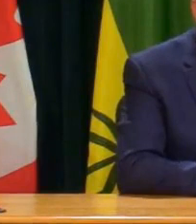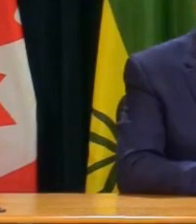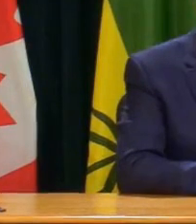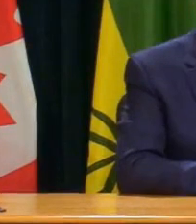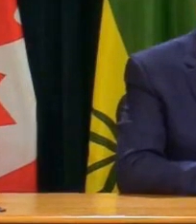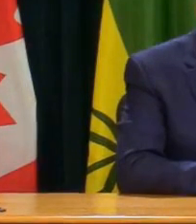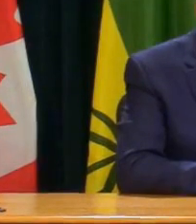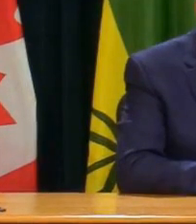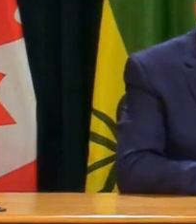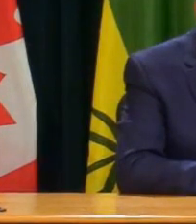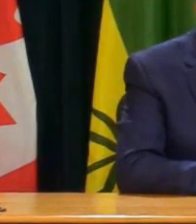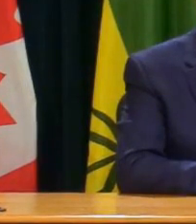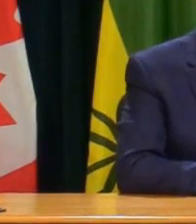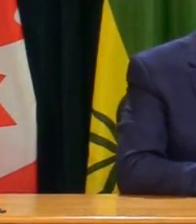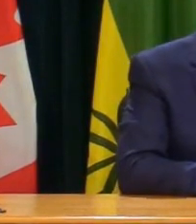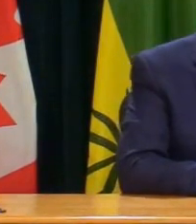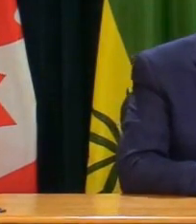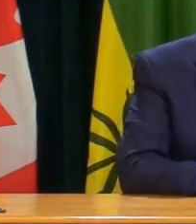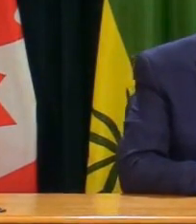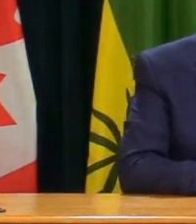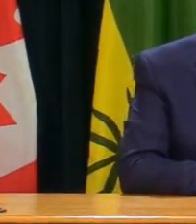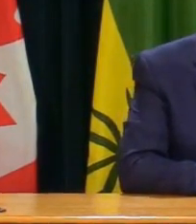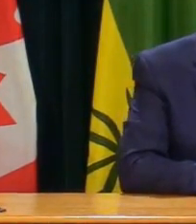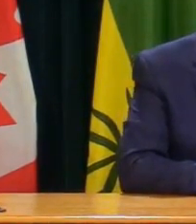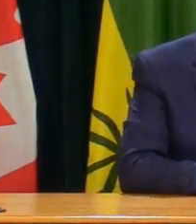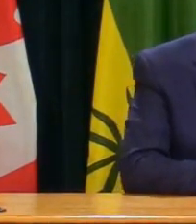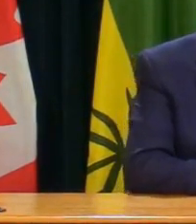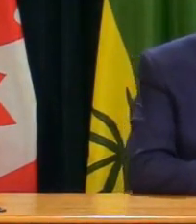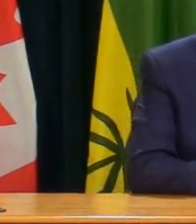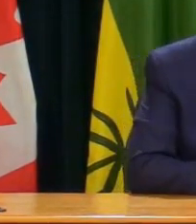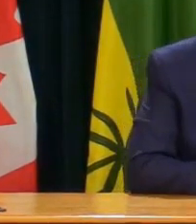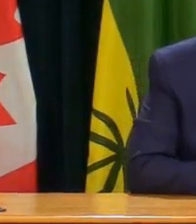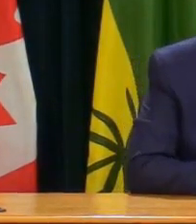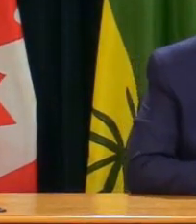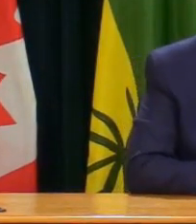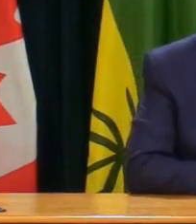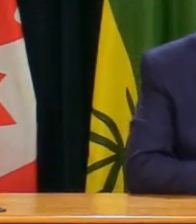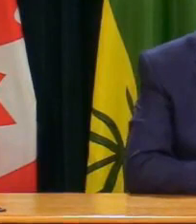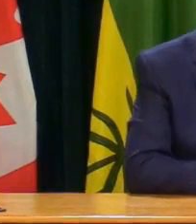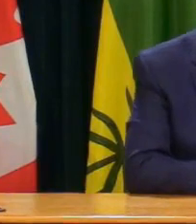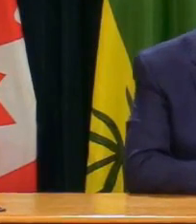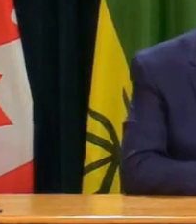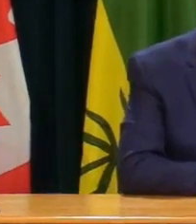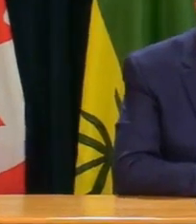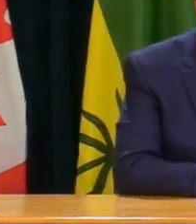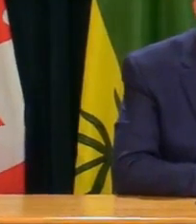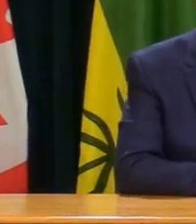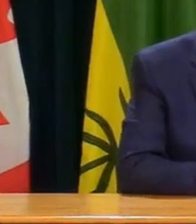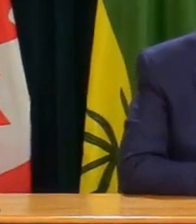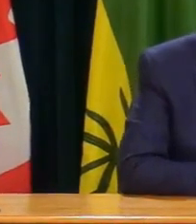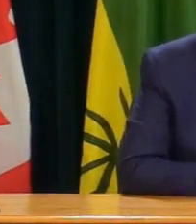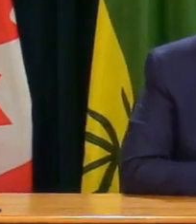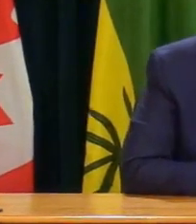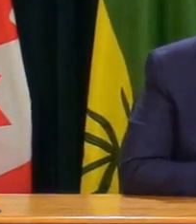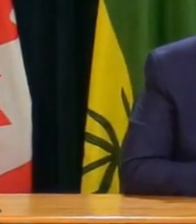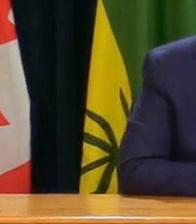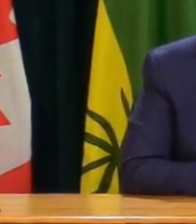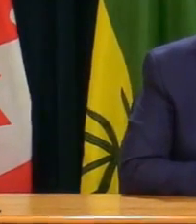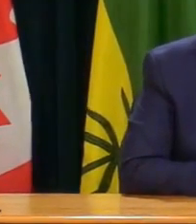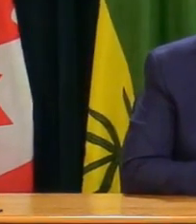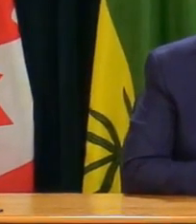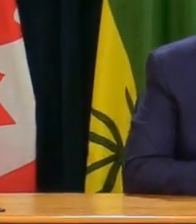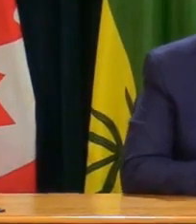even in last year in February, March, when schools closed in February, March, April, daycares kept going, and daycares kept